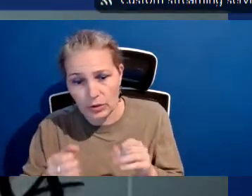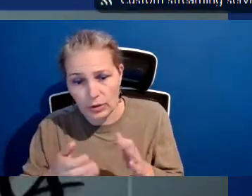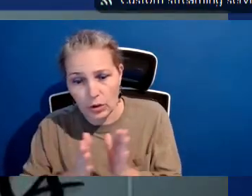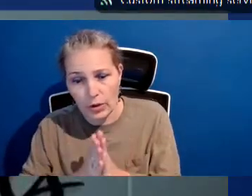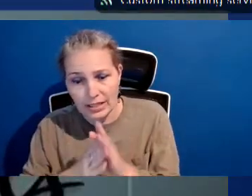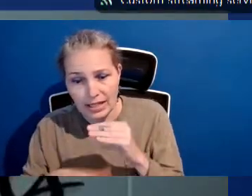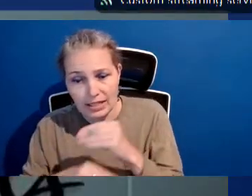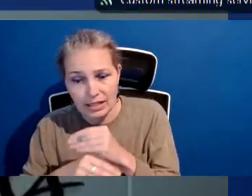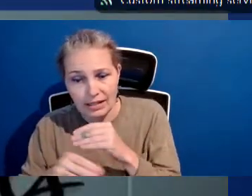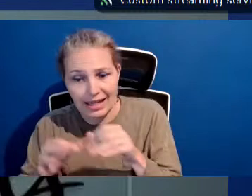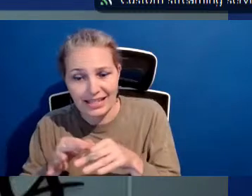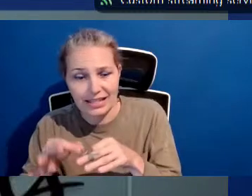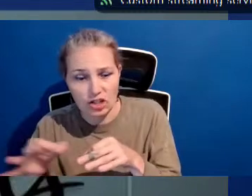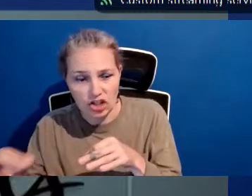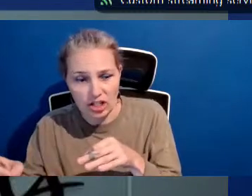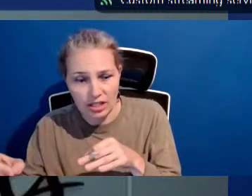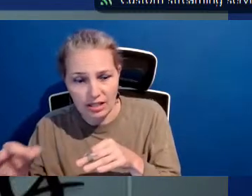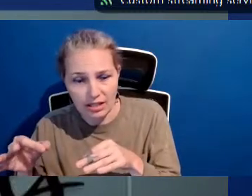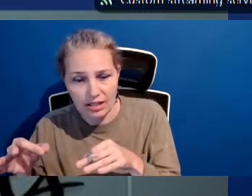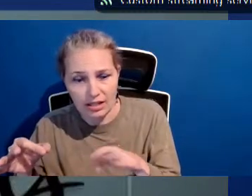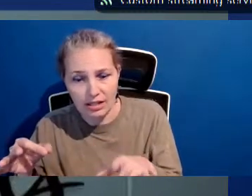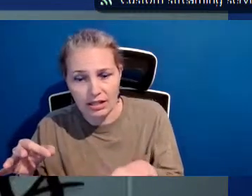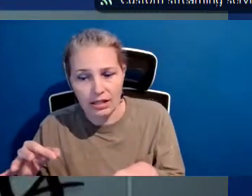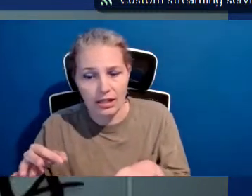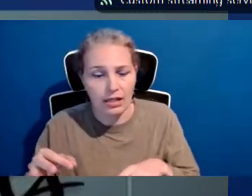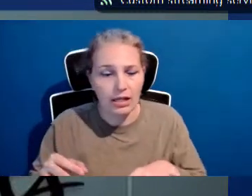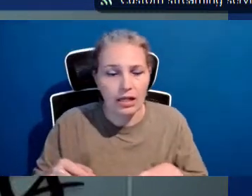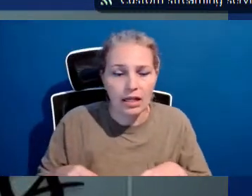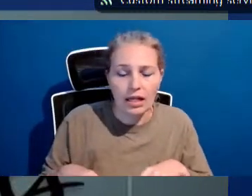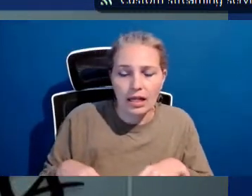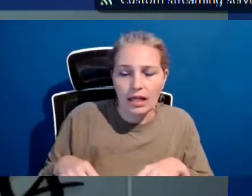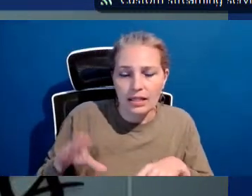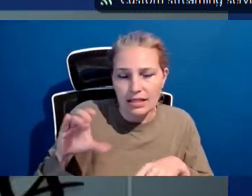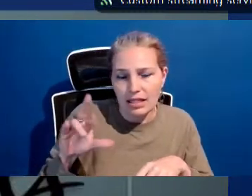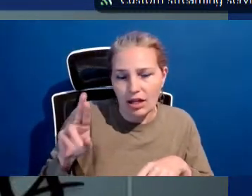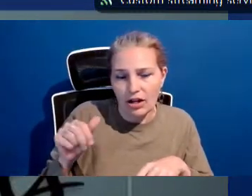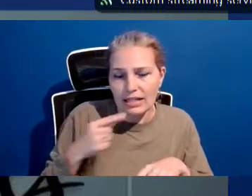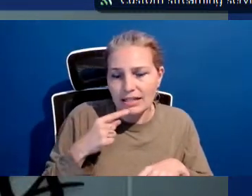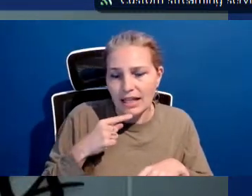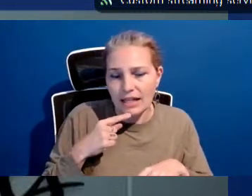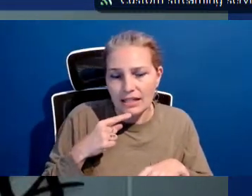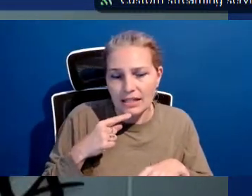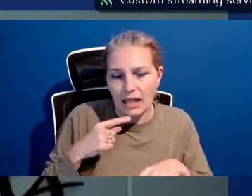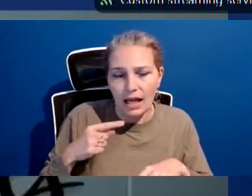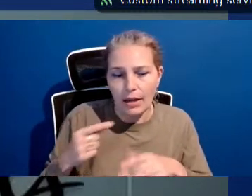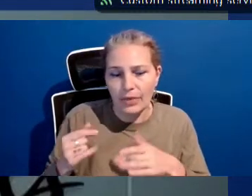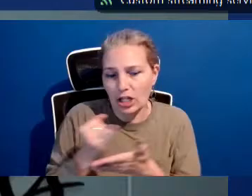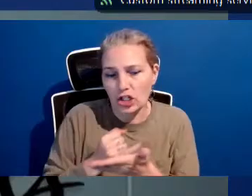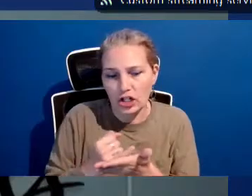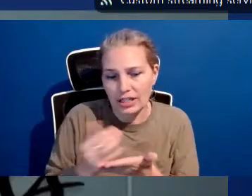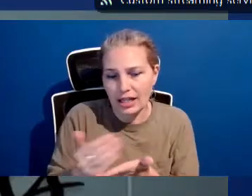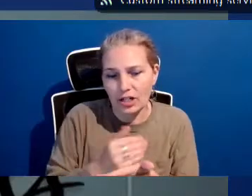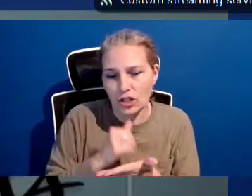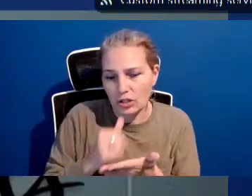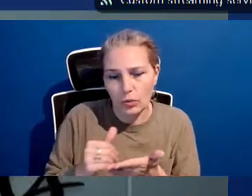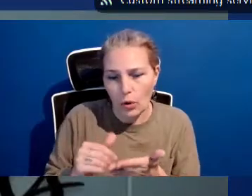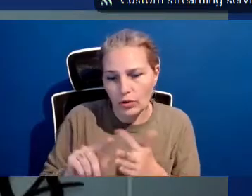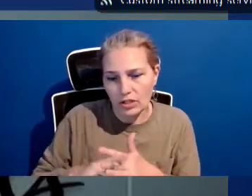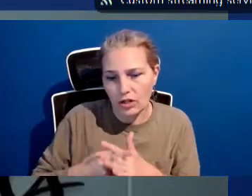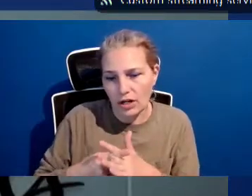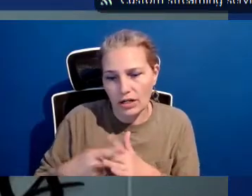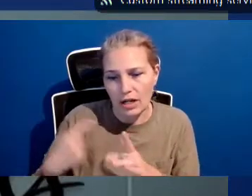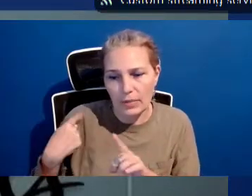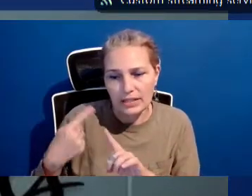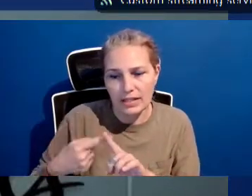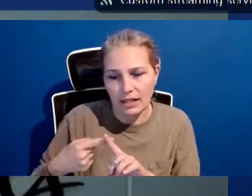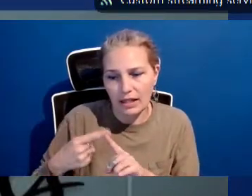so insurance collection efforts will not begin again until the cost data is available from the Army Corps, likely around the end of the year,